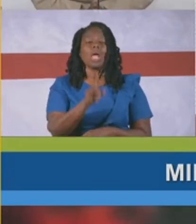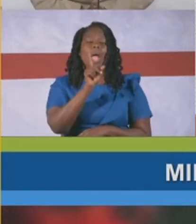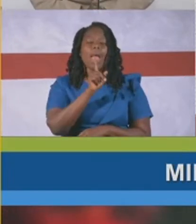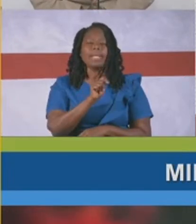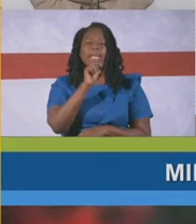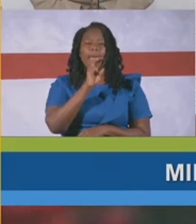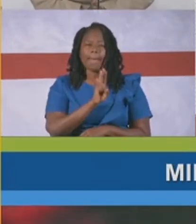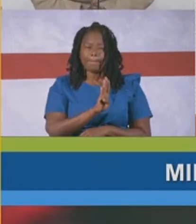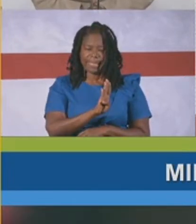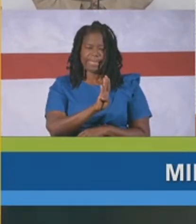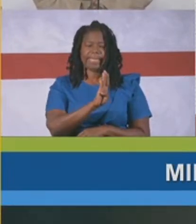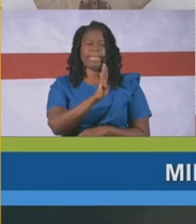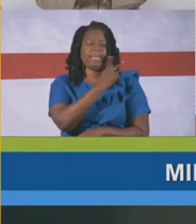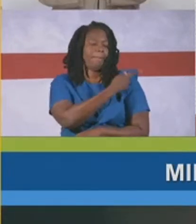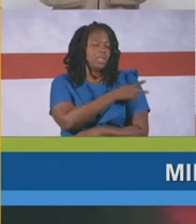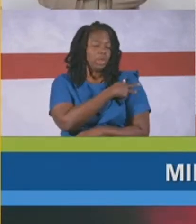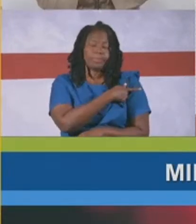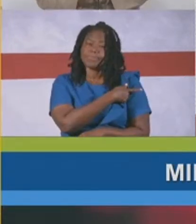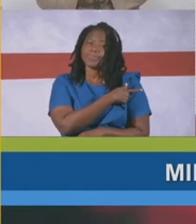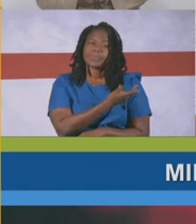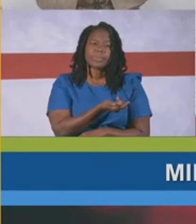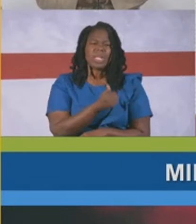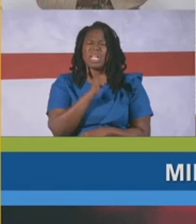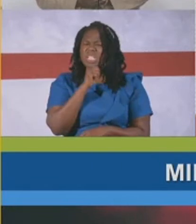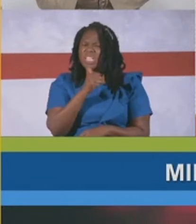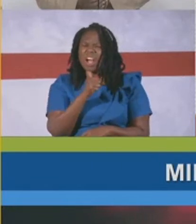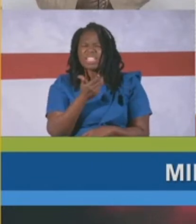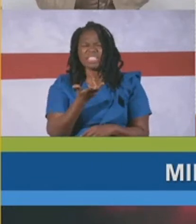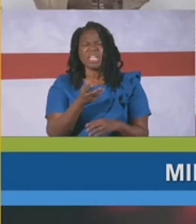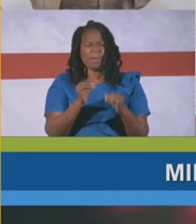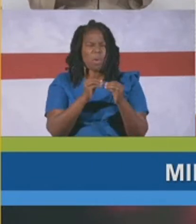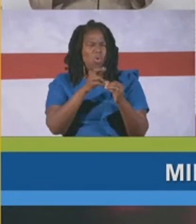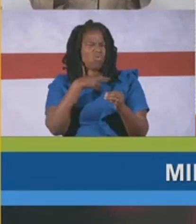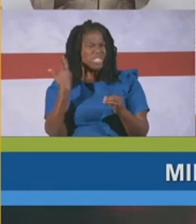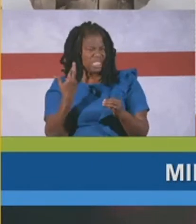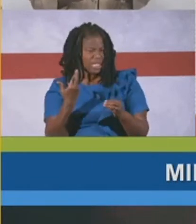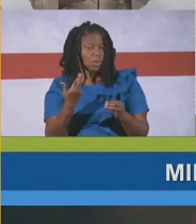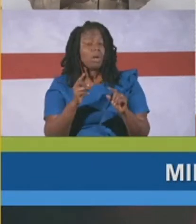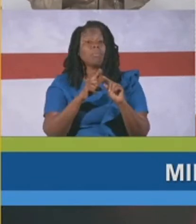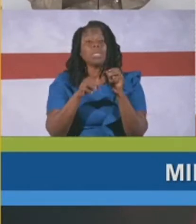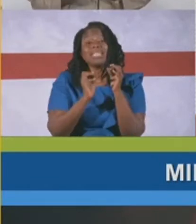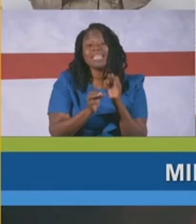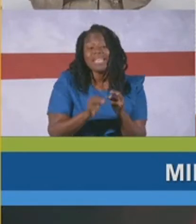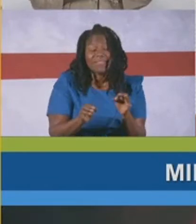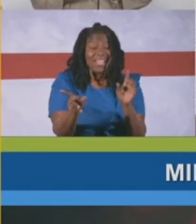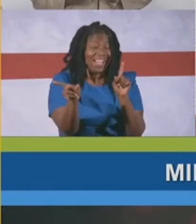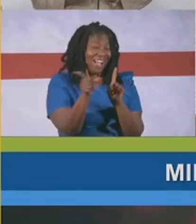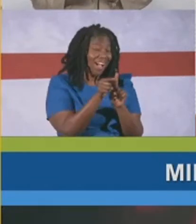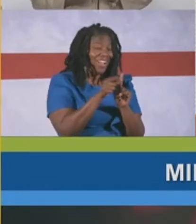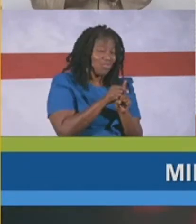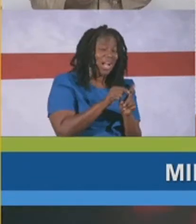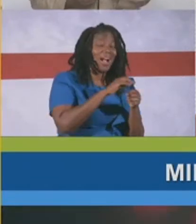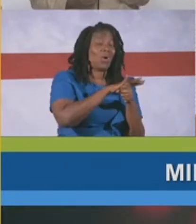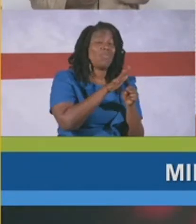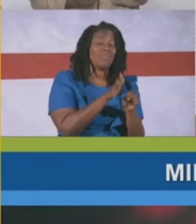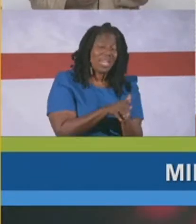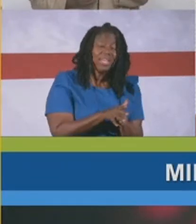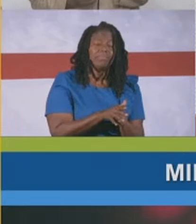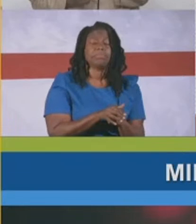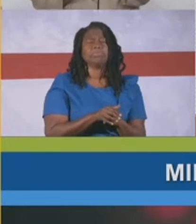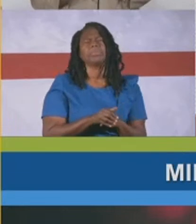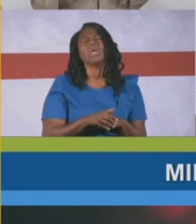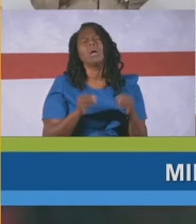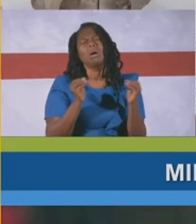for COVID-19. But when they get it, they can have more severe symptoms and especially